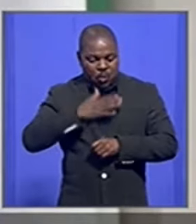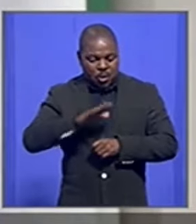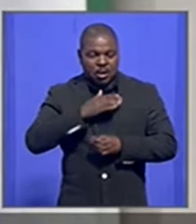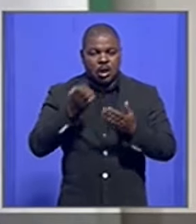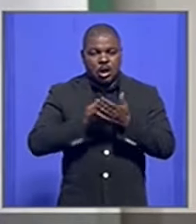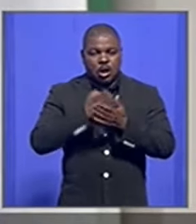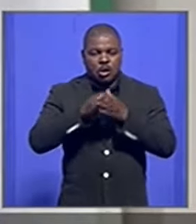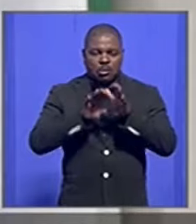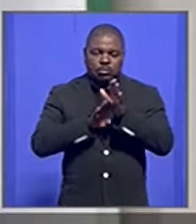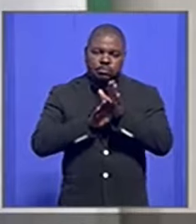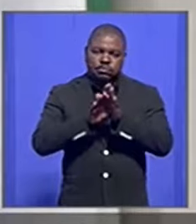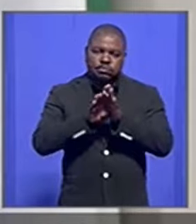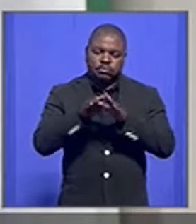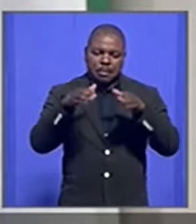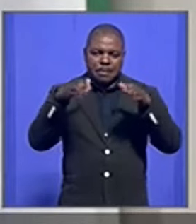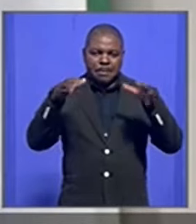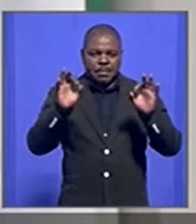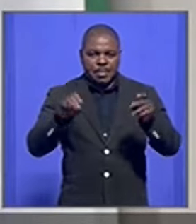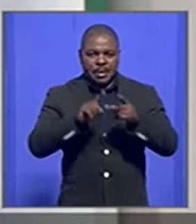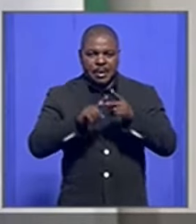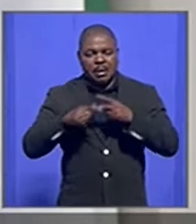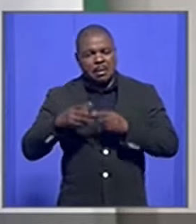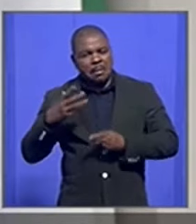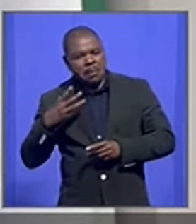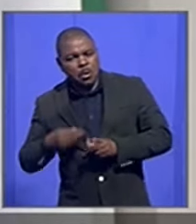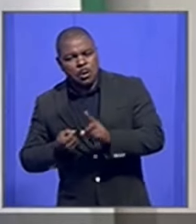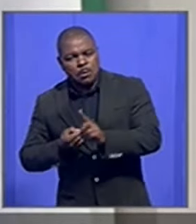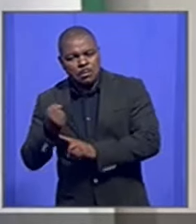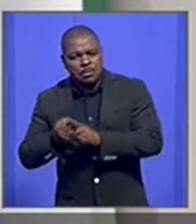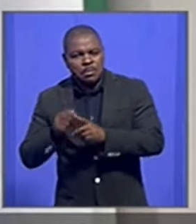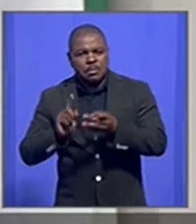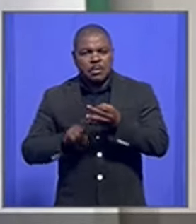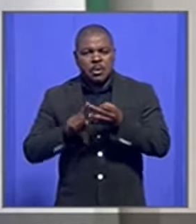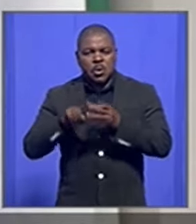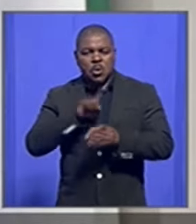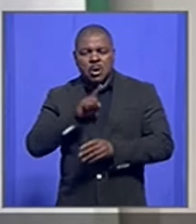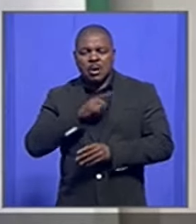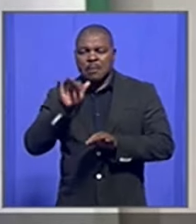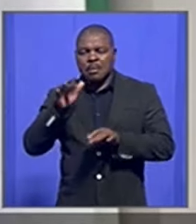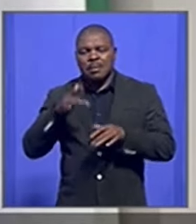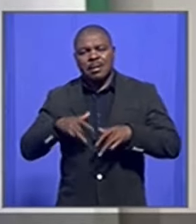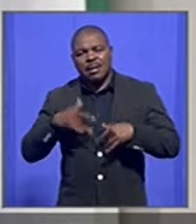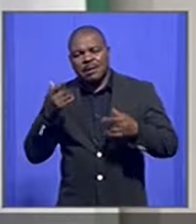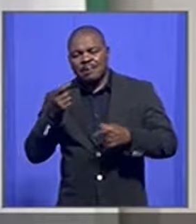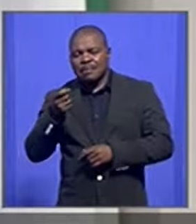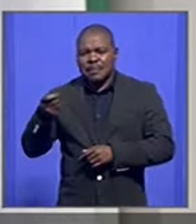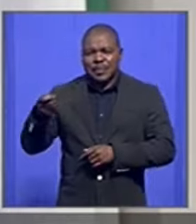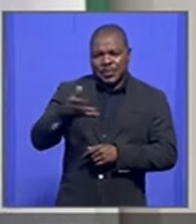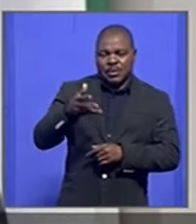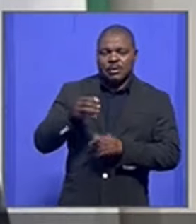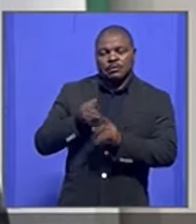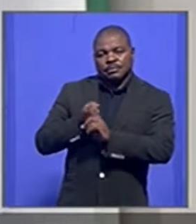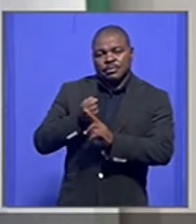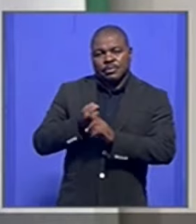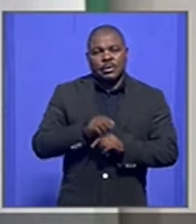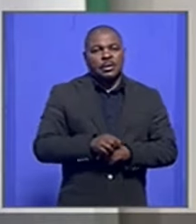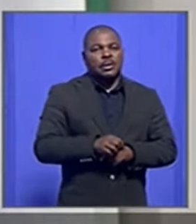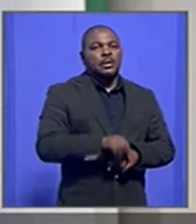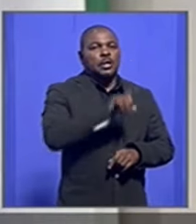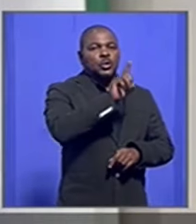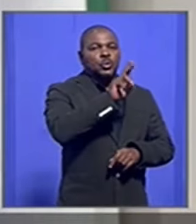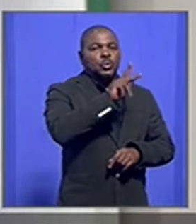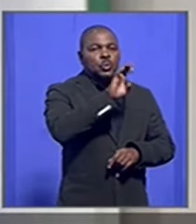e tsepameng go samagana le lehuma le maemo a tlhwatlhwa godimo a botshelo. O tlile go buisana le Duke of